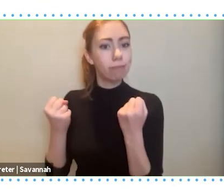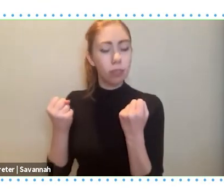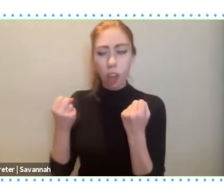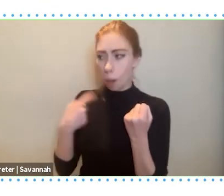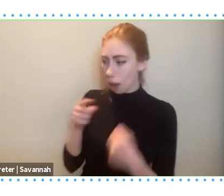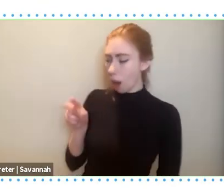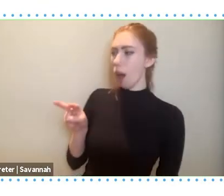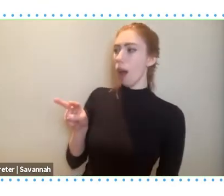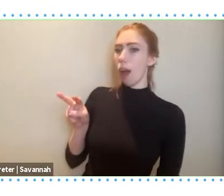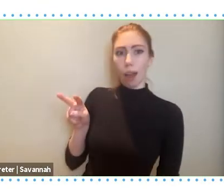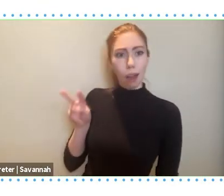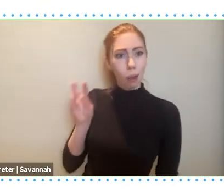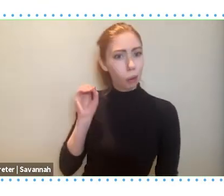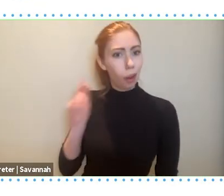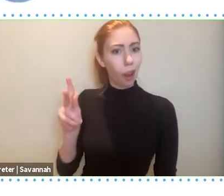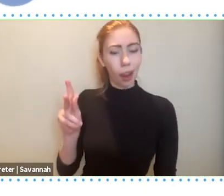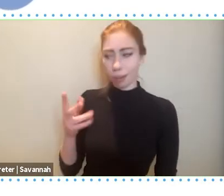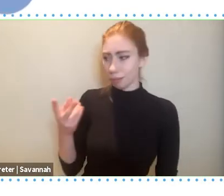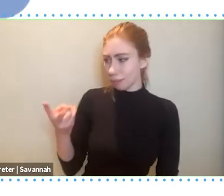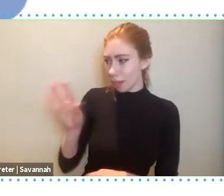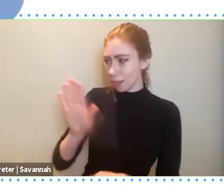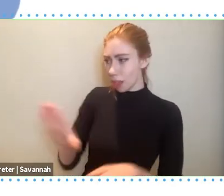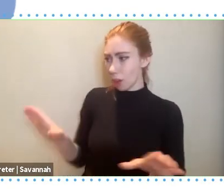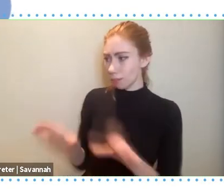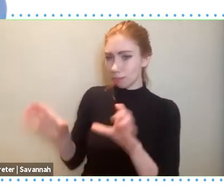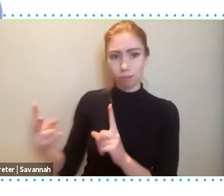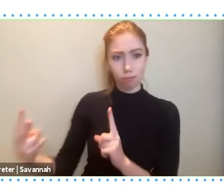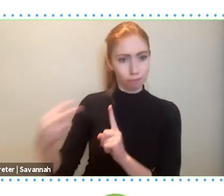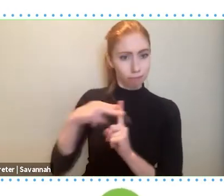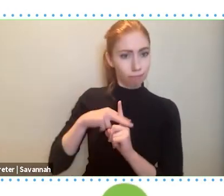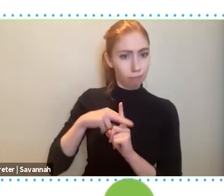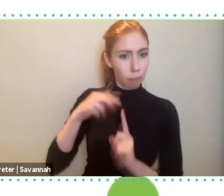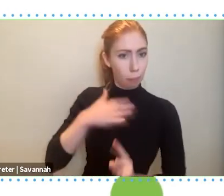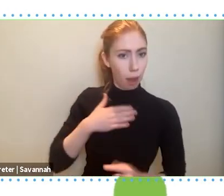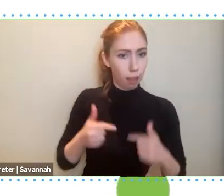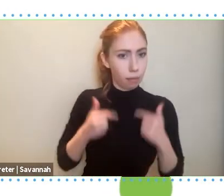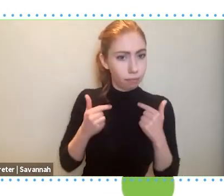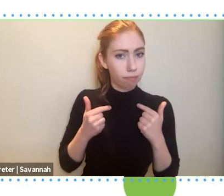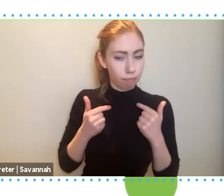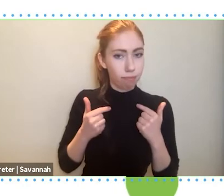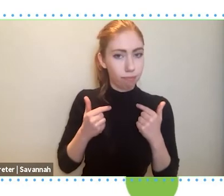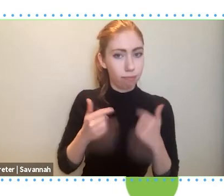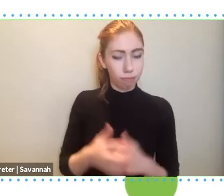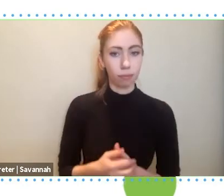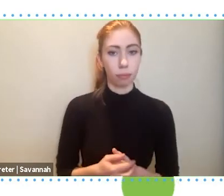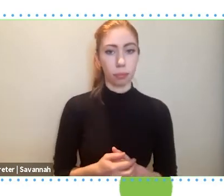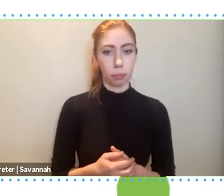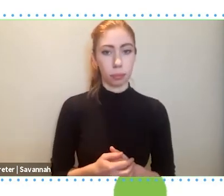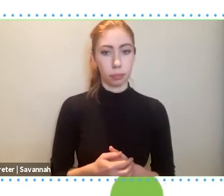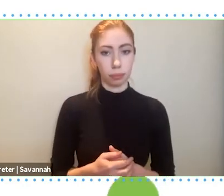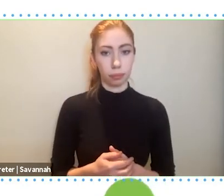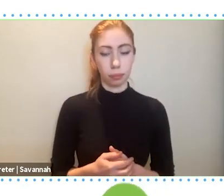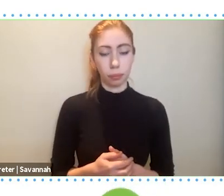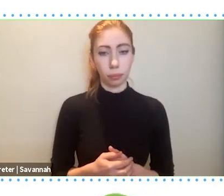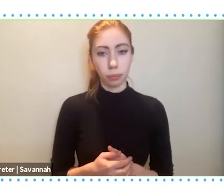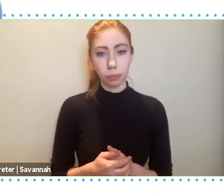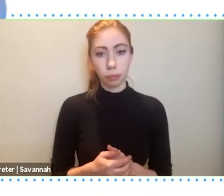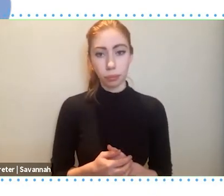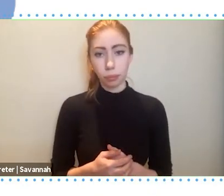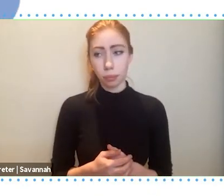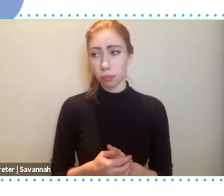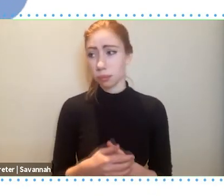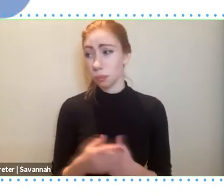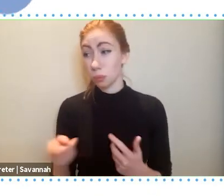those shortcuts, when we do those shortcuts, we miss the innovation. We also miss a whole layer of inclusion, and a